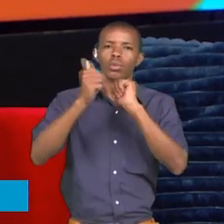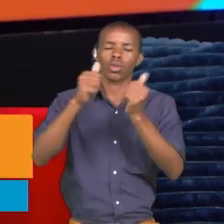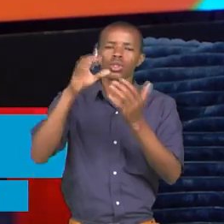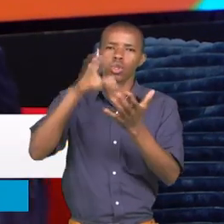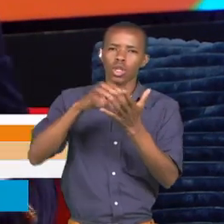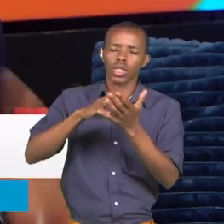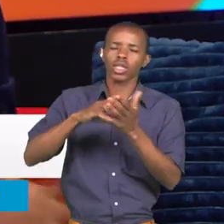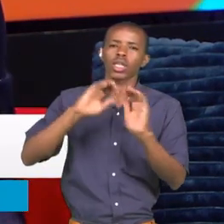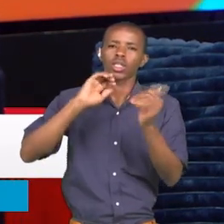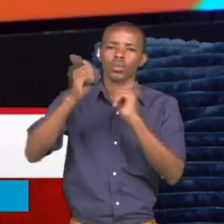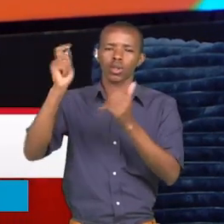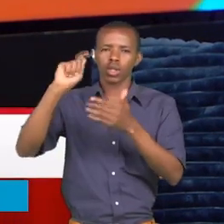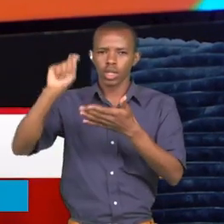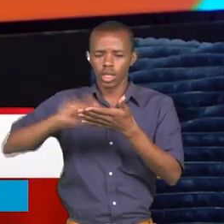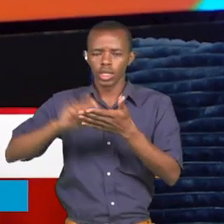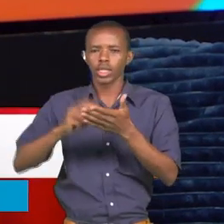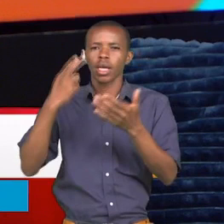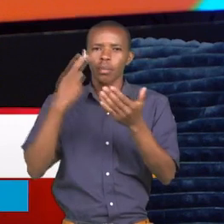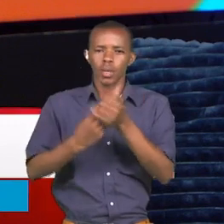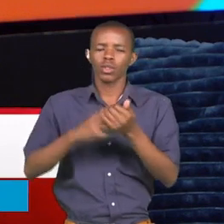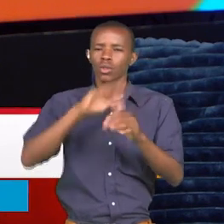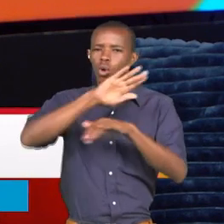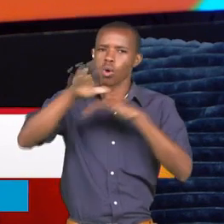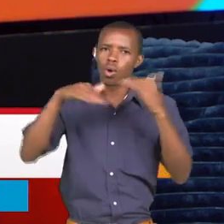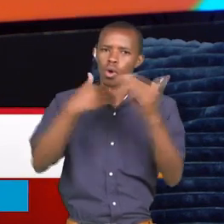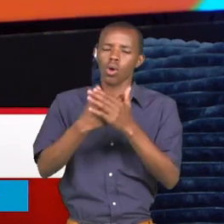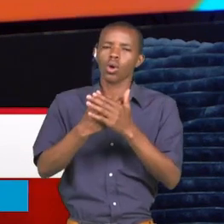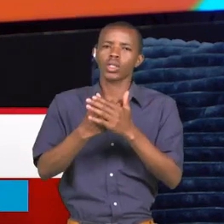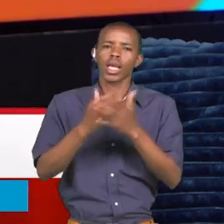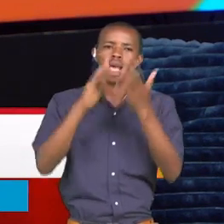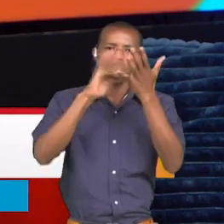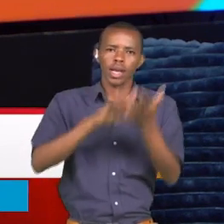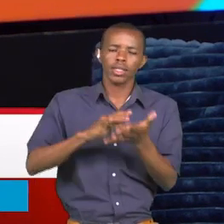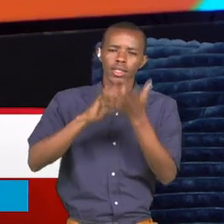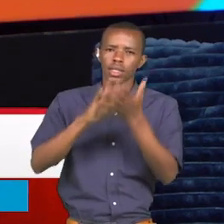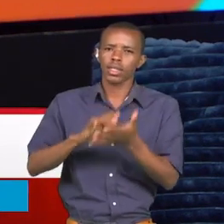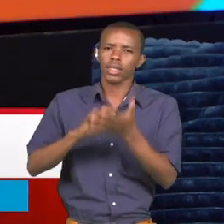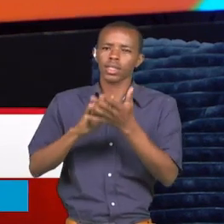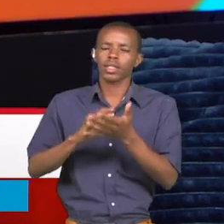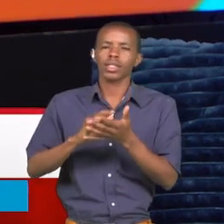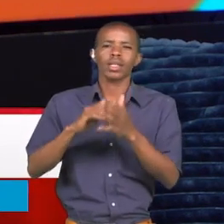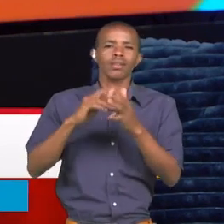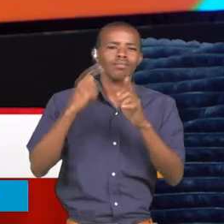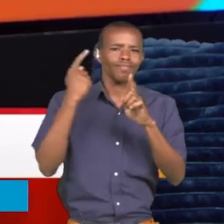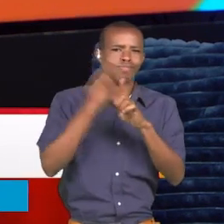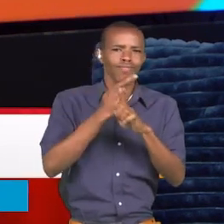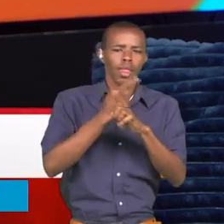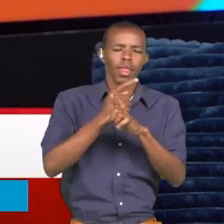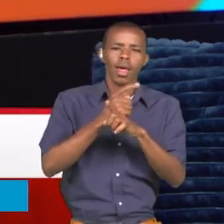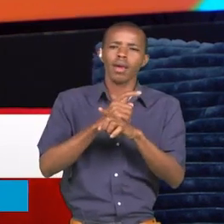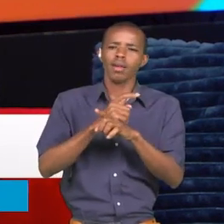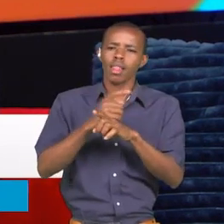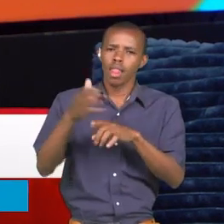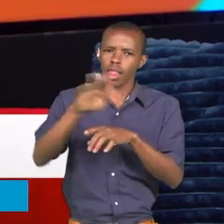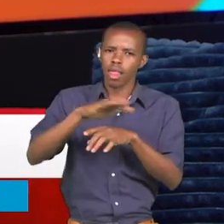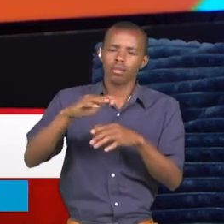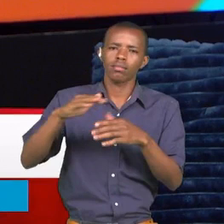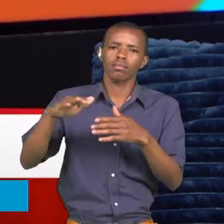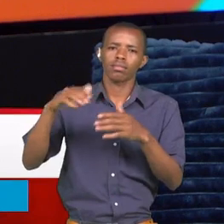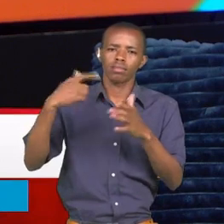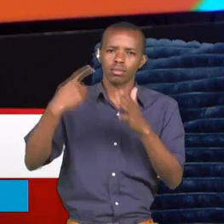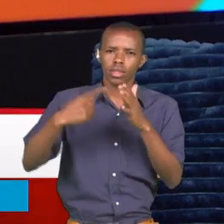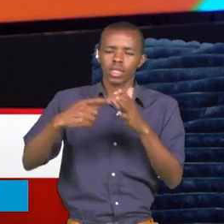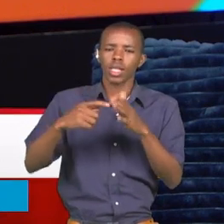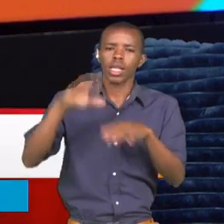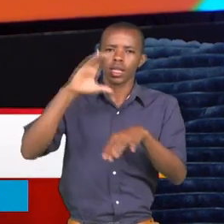sports writers, partnerships, all those things. And I'll insist, it's a multi-billion industry, and this is where some people get it